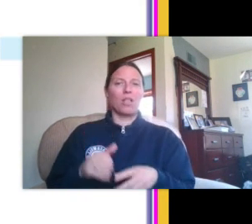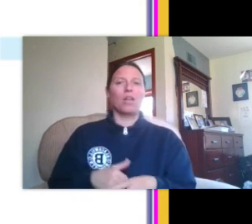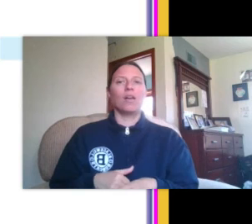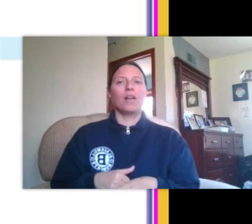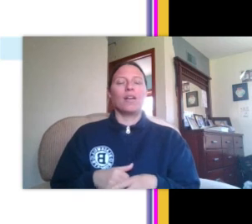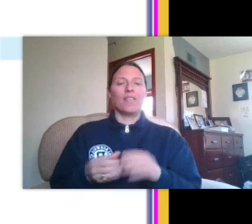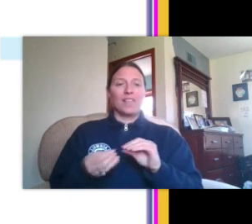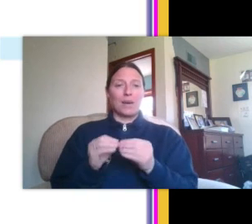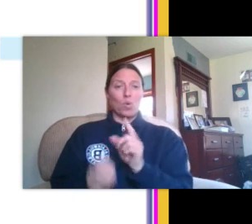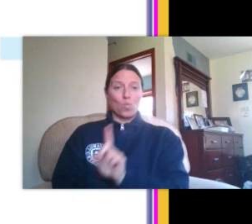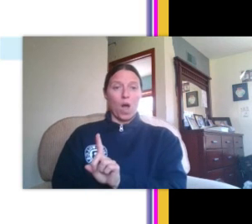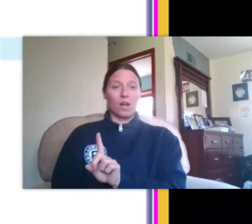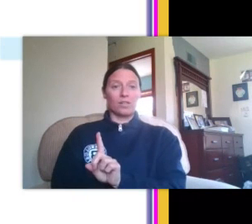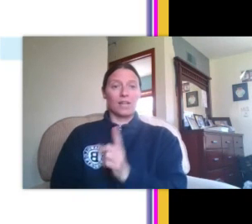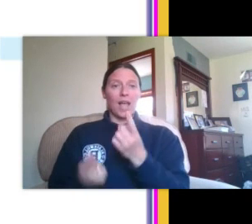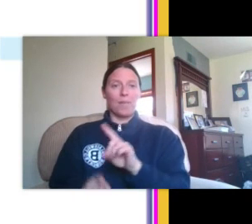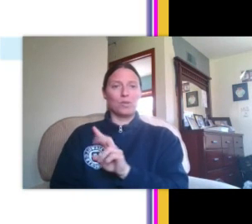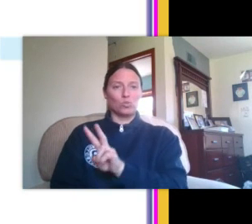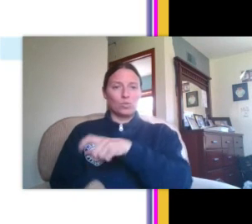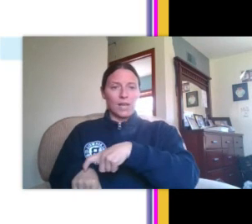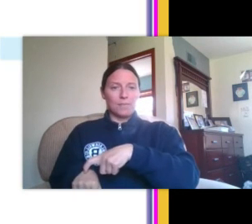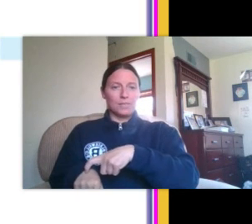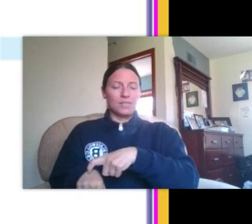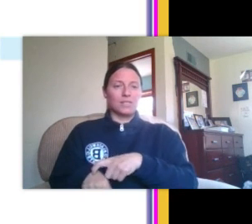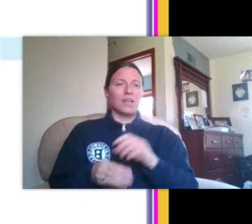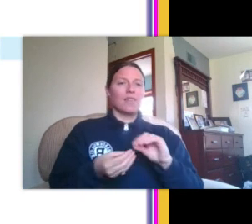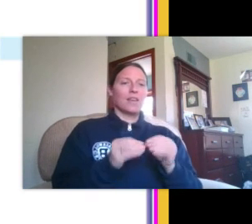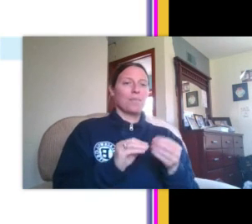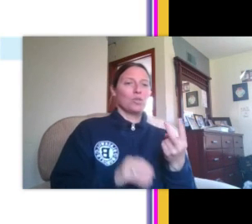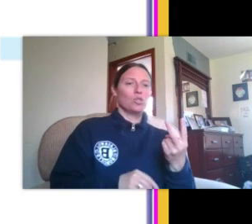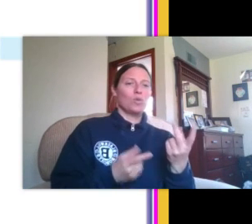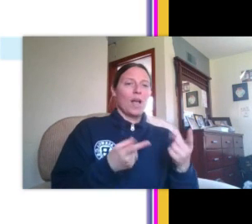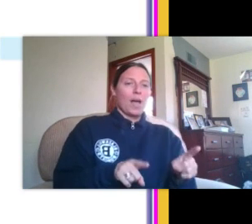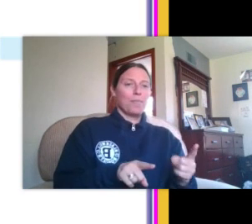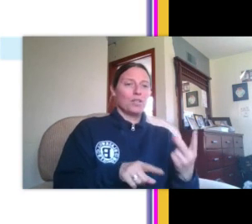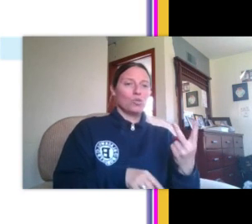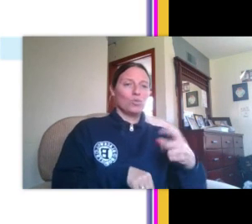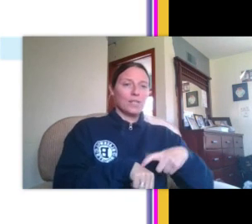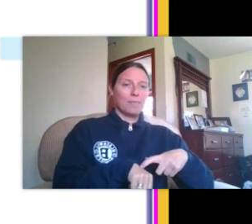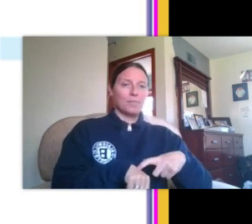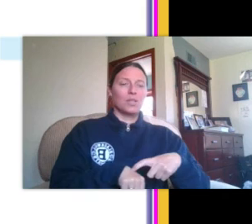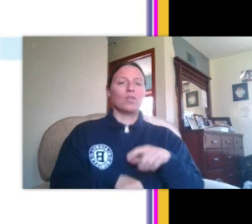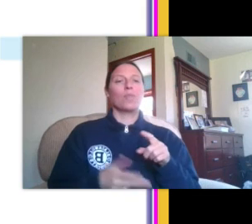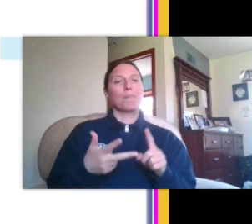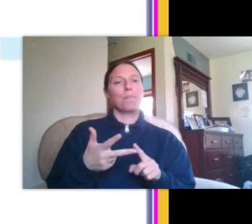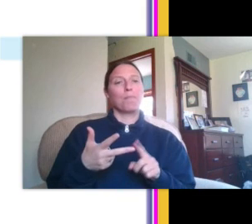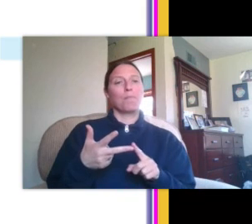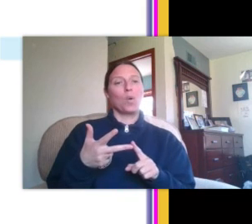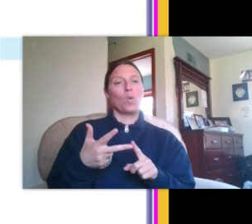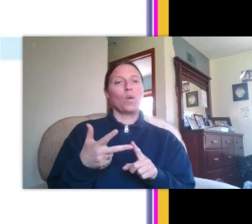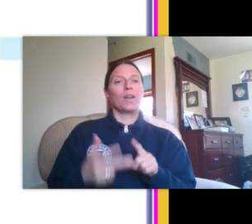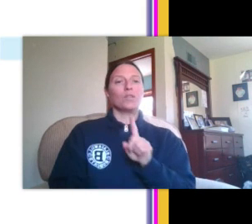the numbers 1 occurs twice and the number 2 occurs twice. So your modes are 1 and